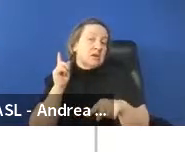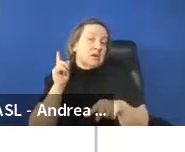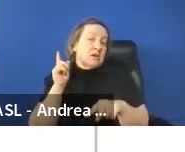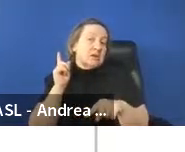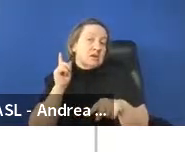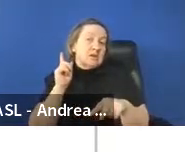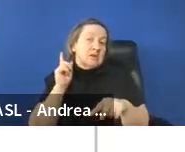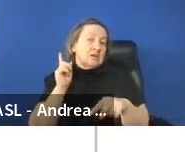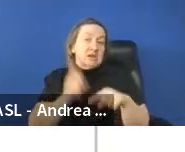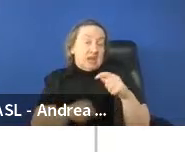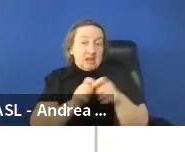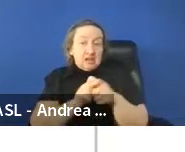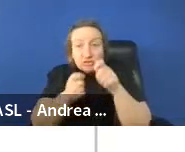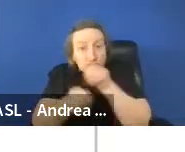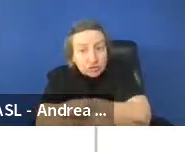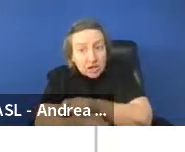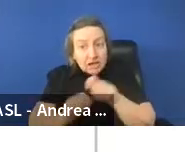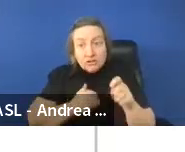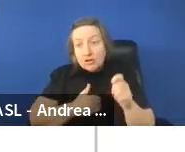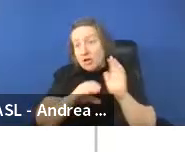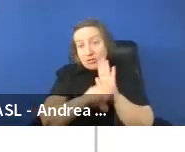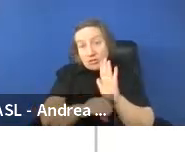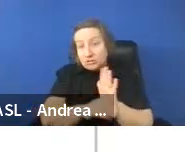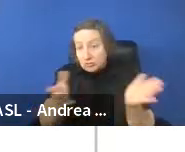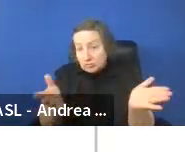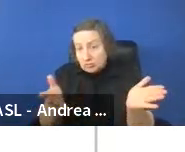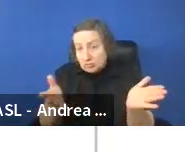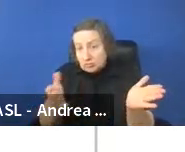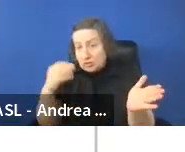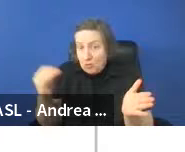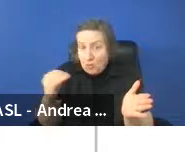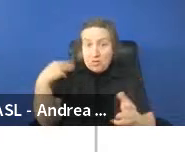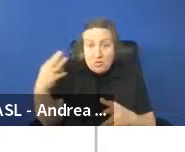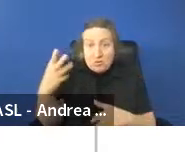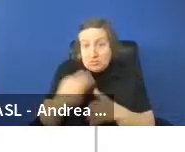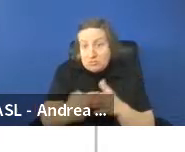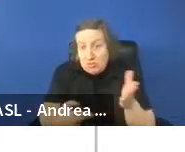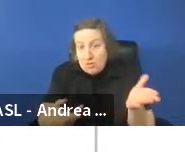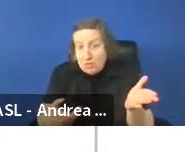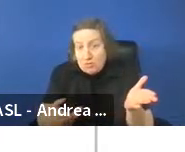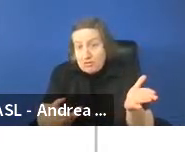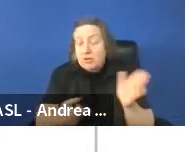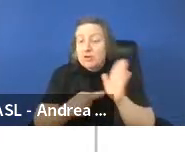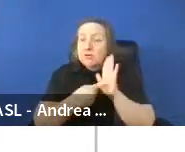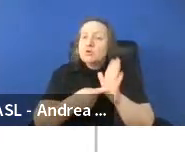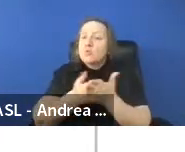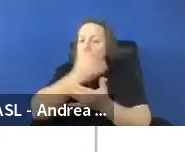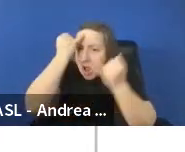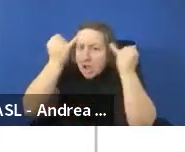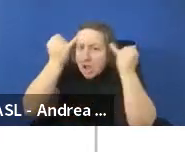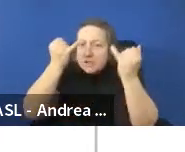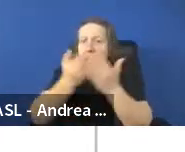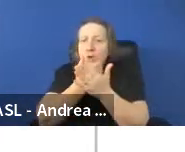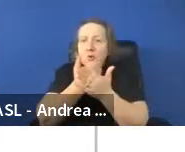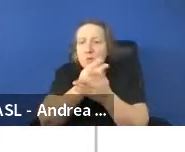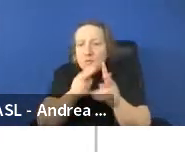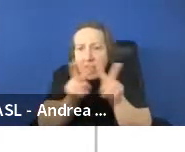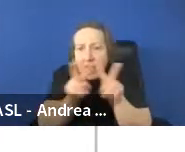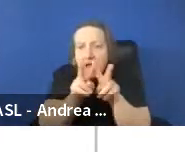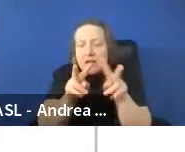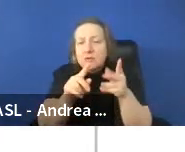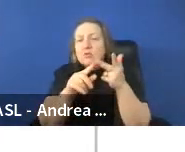able to change our constitutions in Oregon and Washington to reflect new thinking, new values,